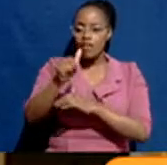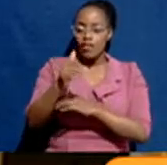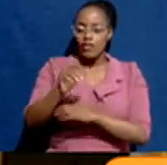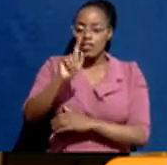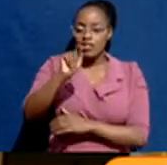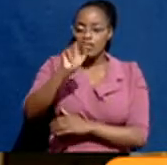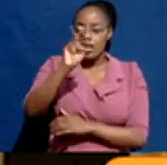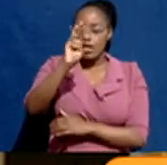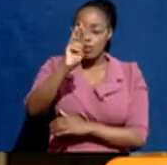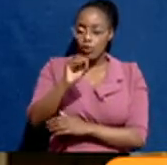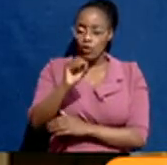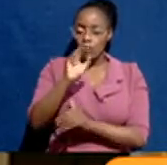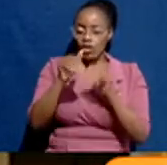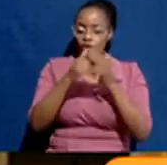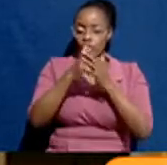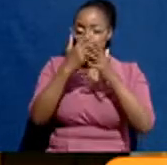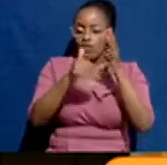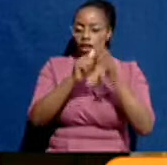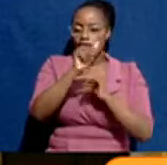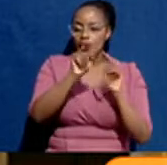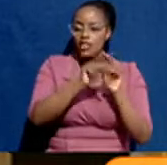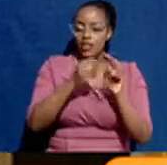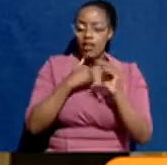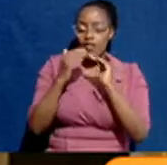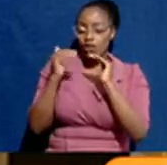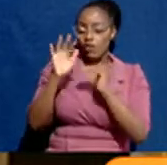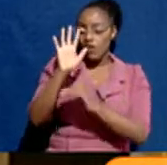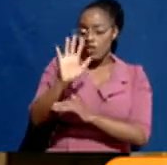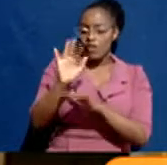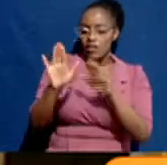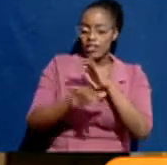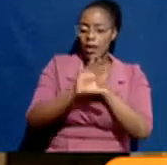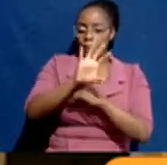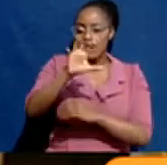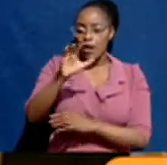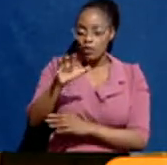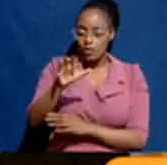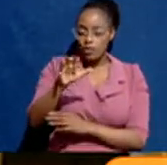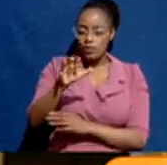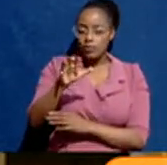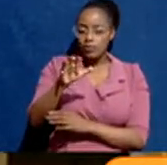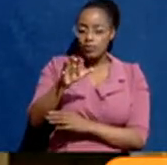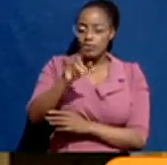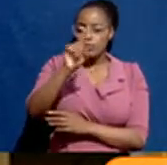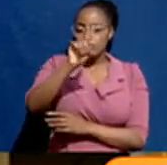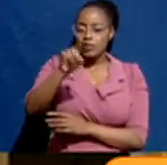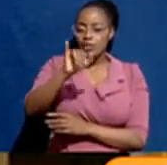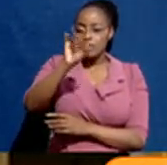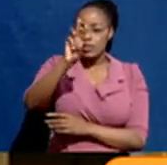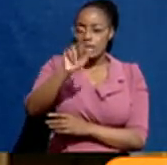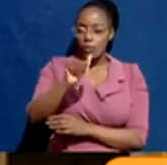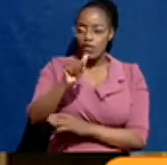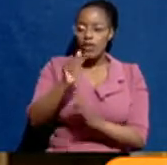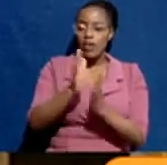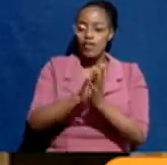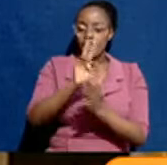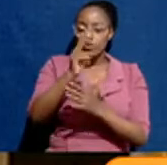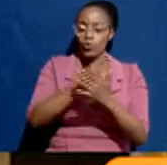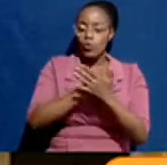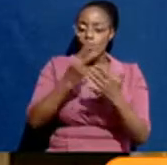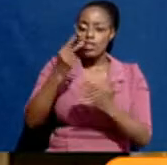Turbo and all others. We also have level 5 sub-county in, at Ziwa. Okay. And 2 weeks